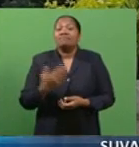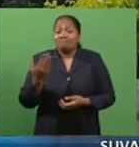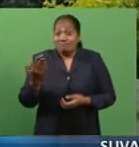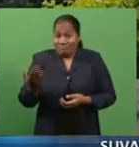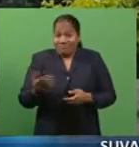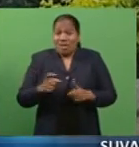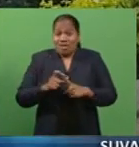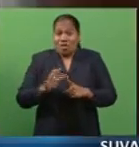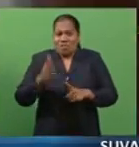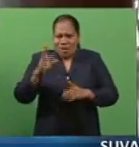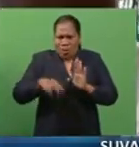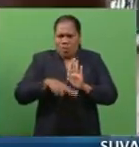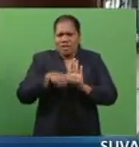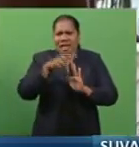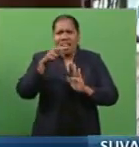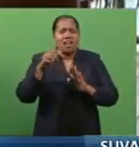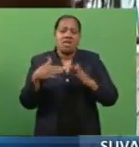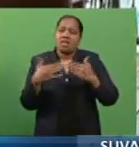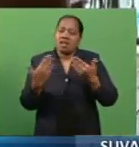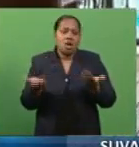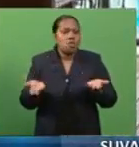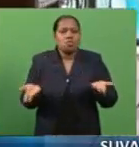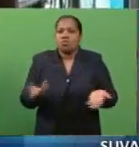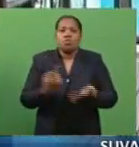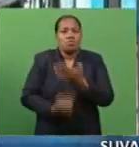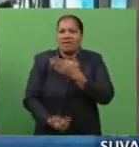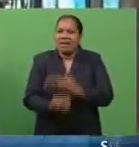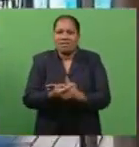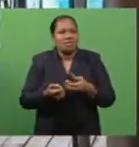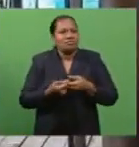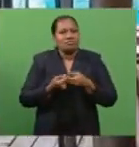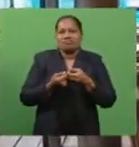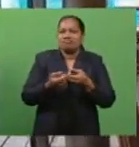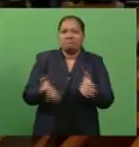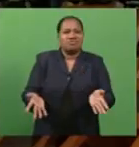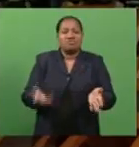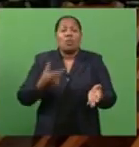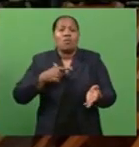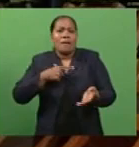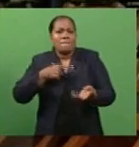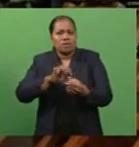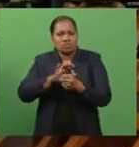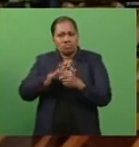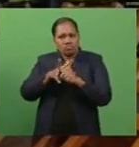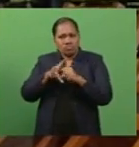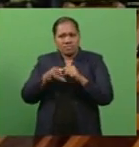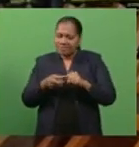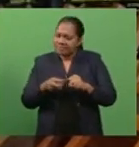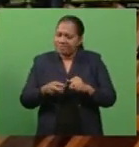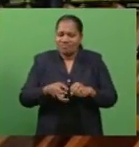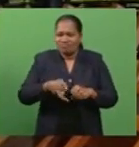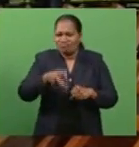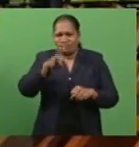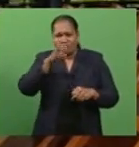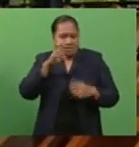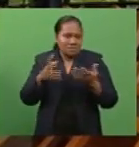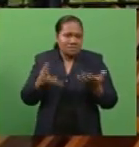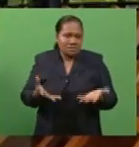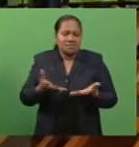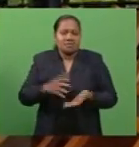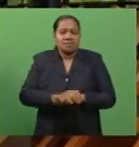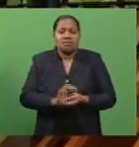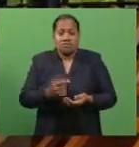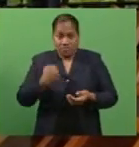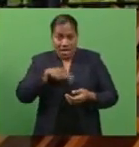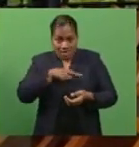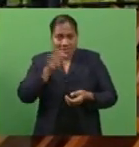Resort has lost majority of its bookings due to restrictions surrounding COVID-19. For us, it is our peak season. As you know, we deal in sports tourism,